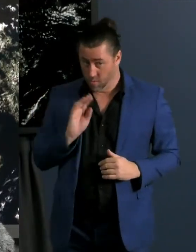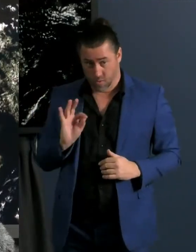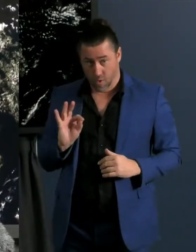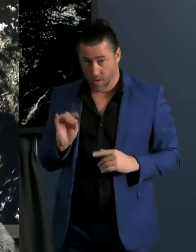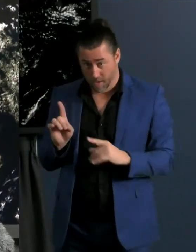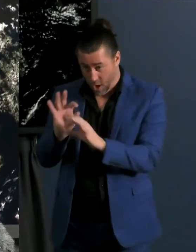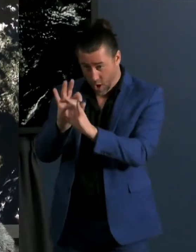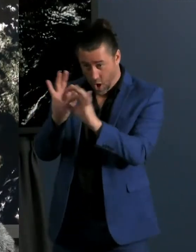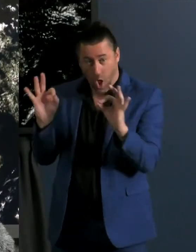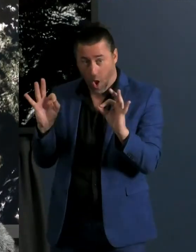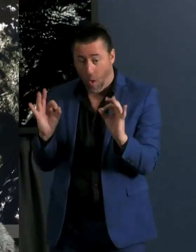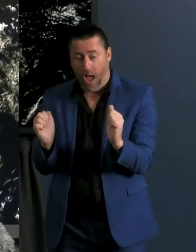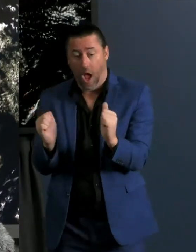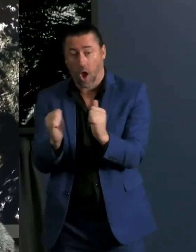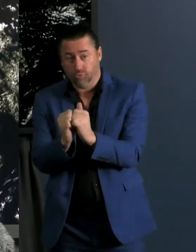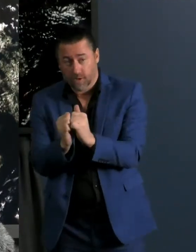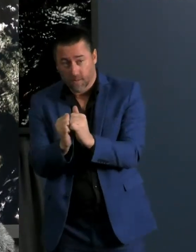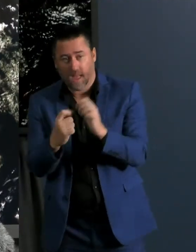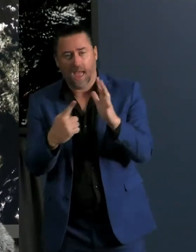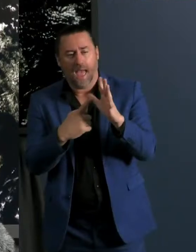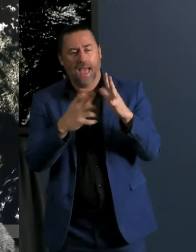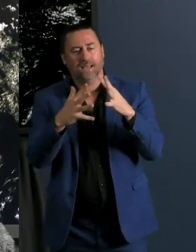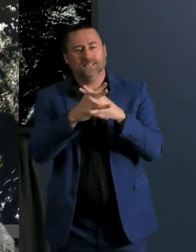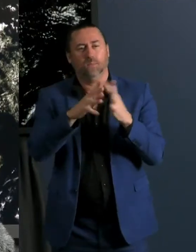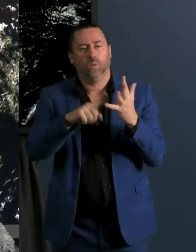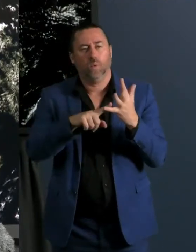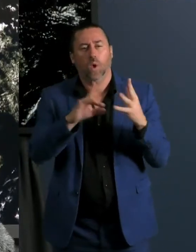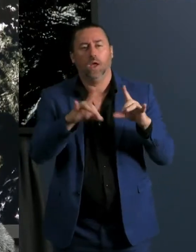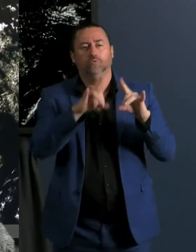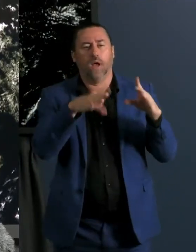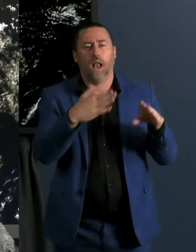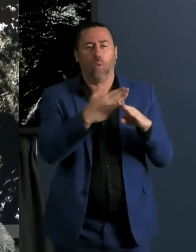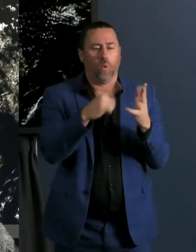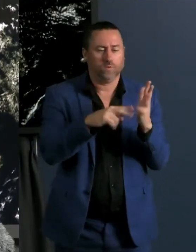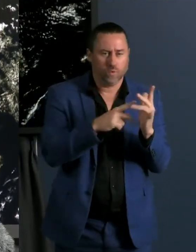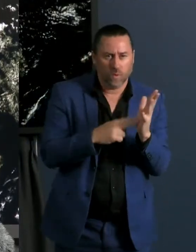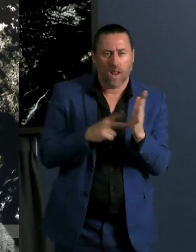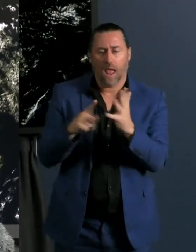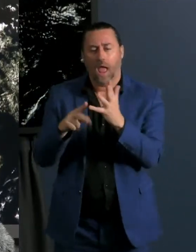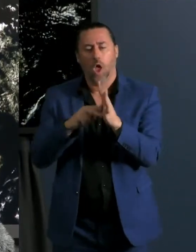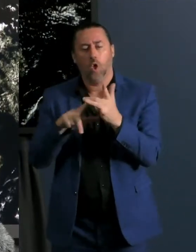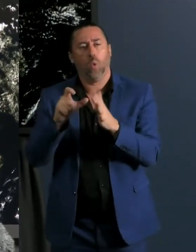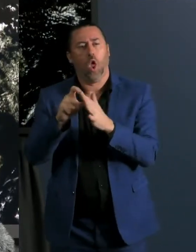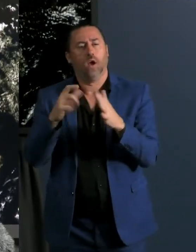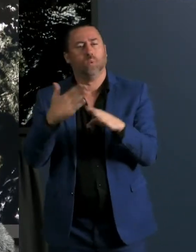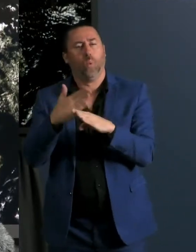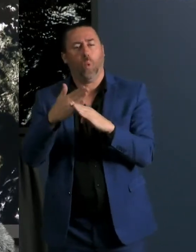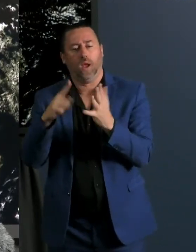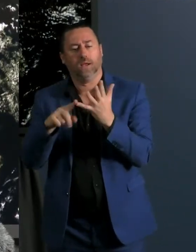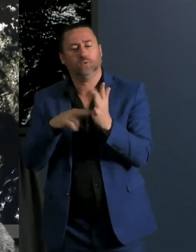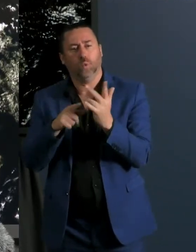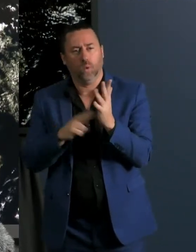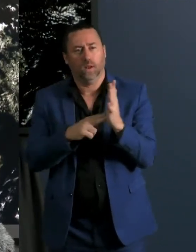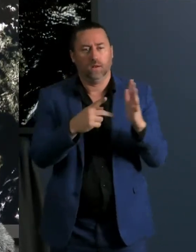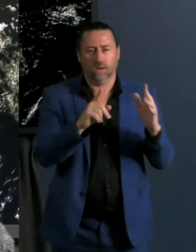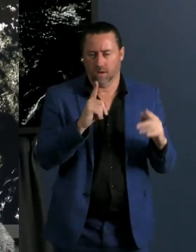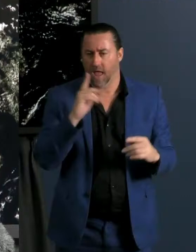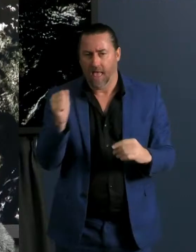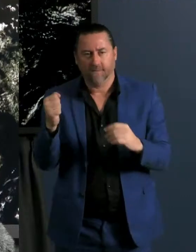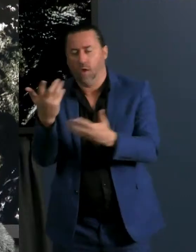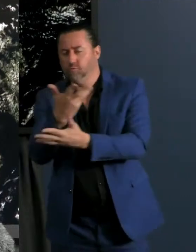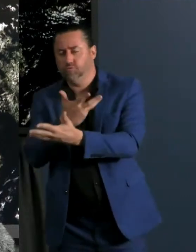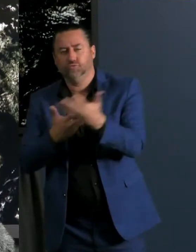been any agreement reached between the AWU and the UWU? There have been a lot of conversations. What's the agreement?